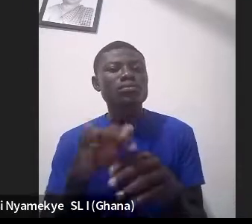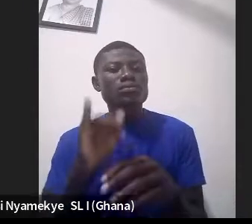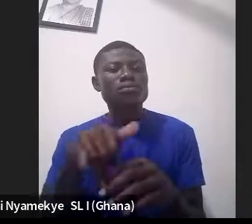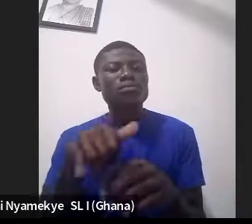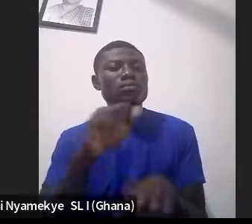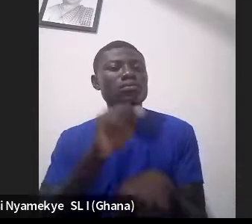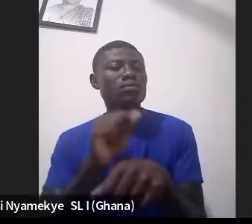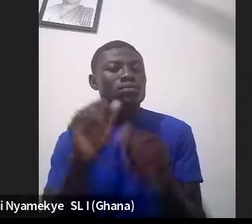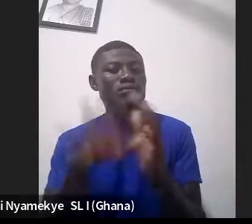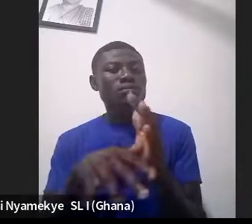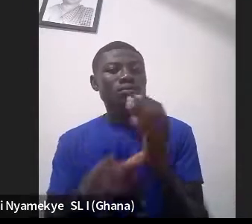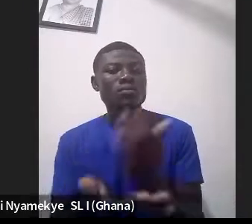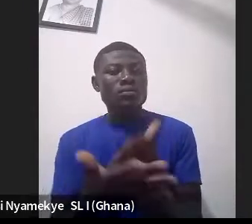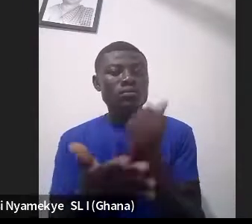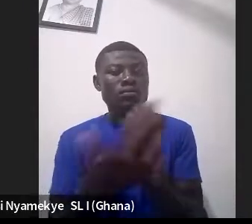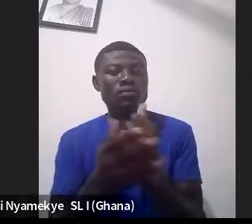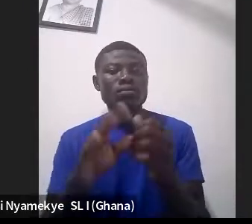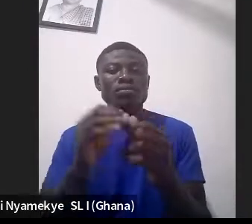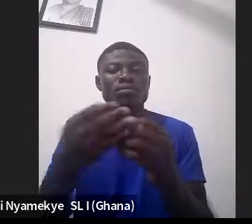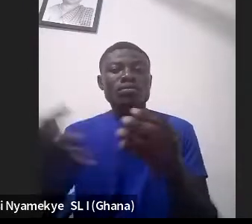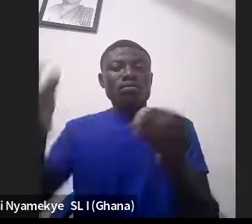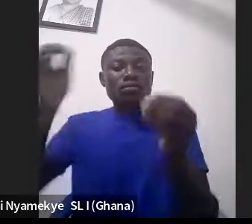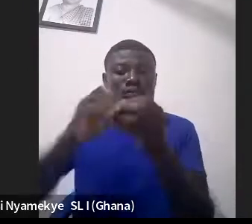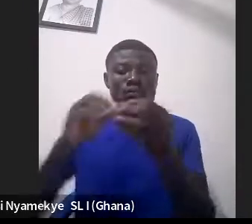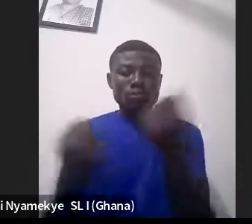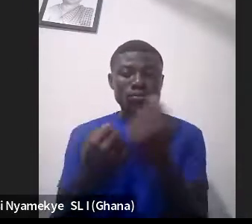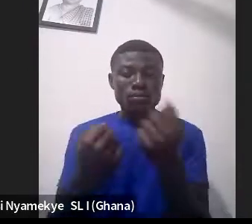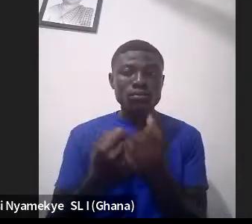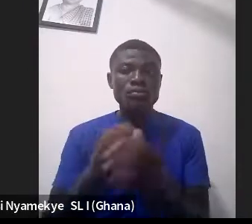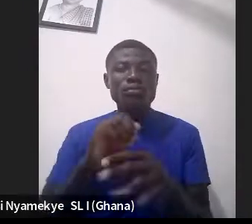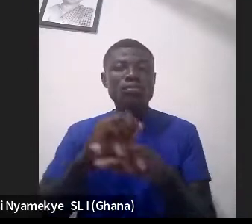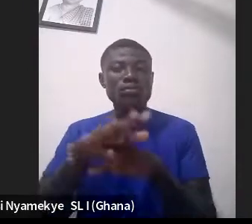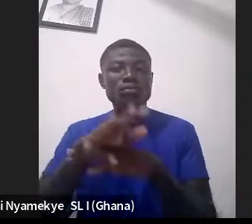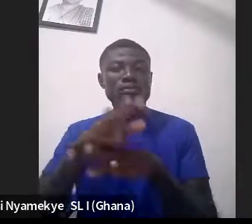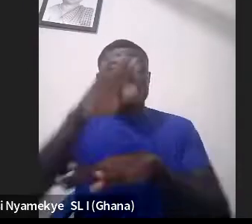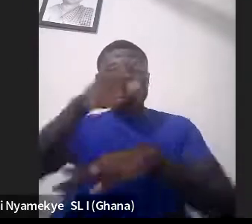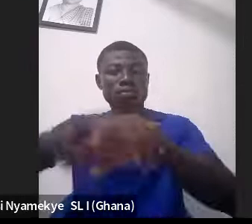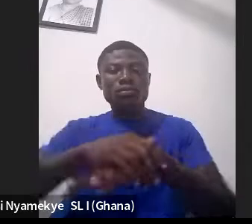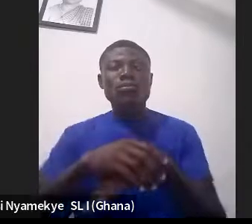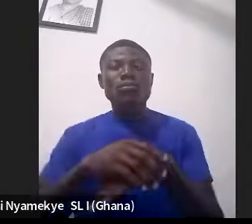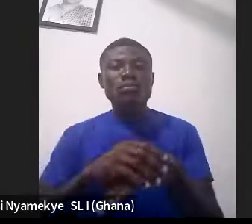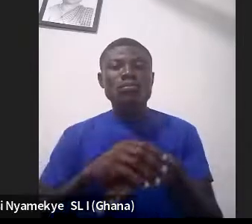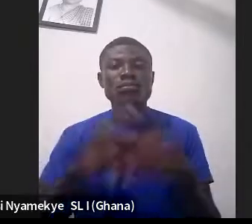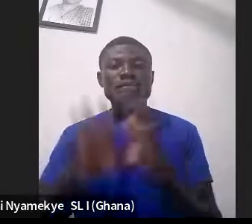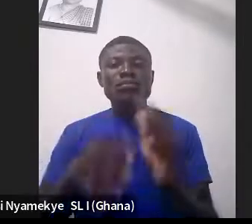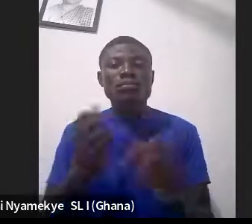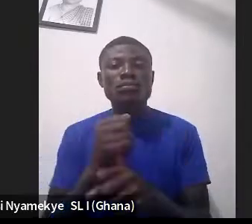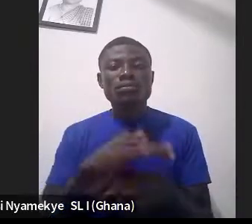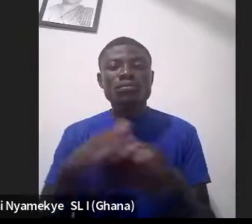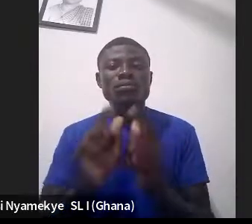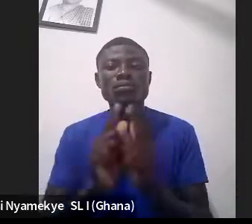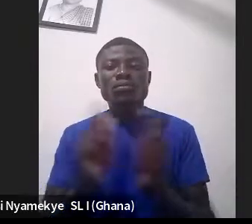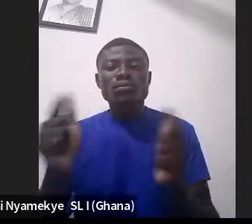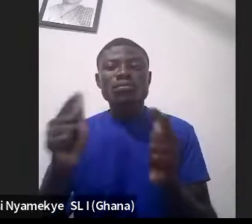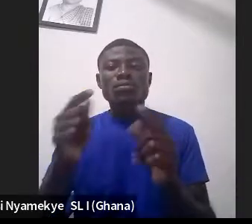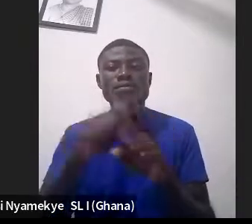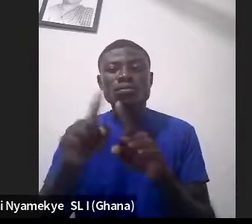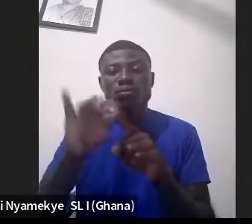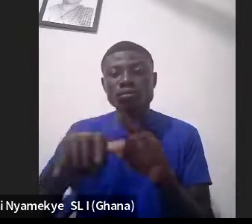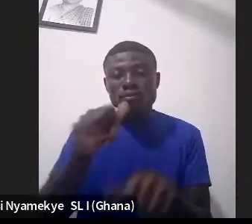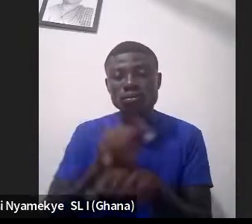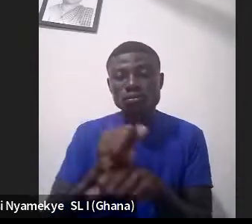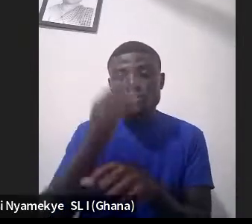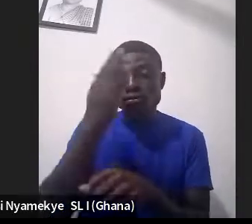that extra support on early on, it can make such a big difference because yes, you can learn